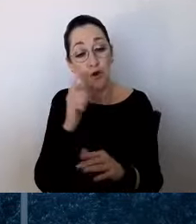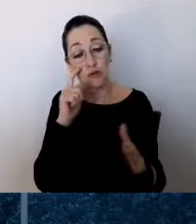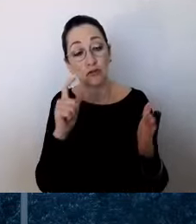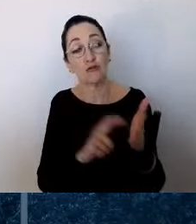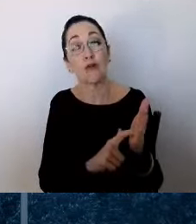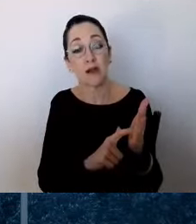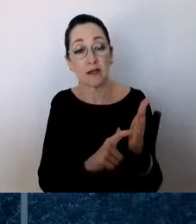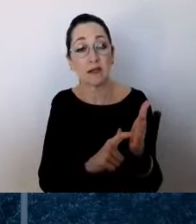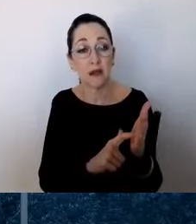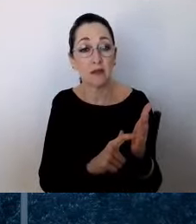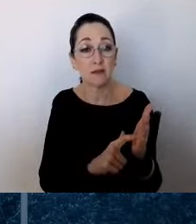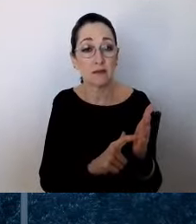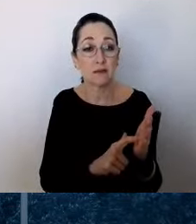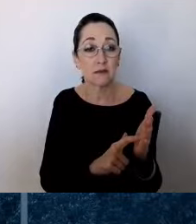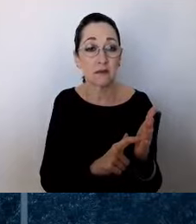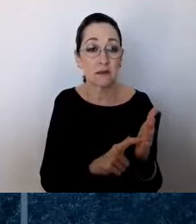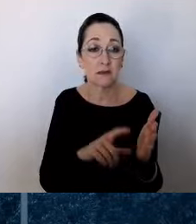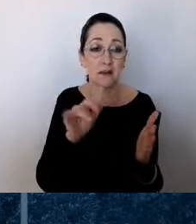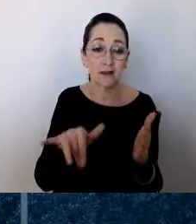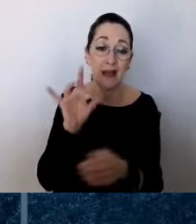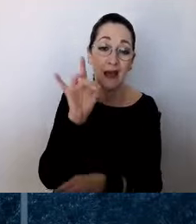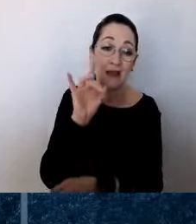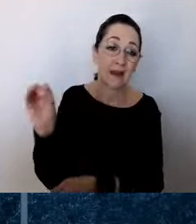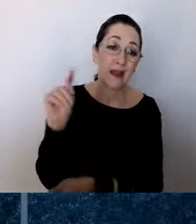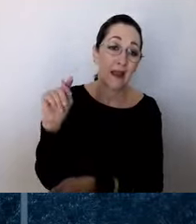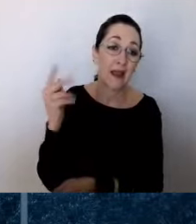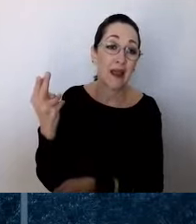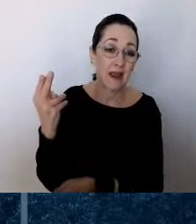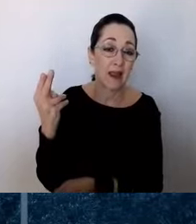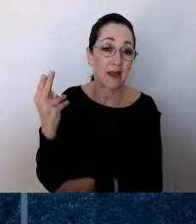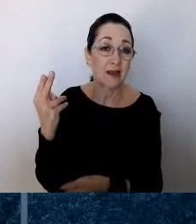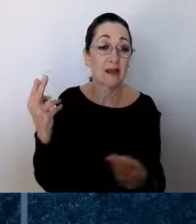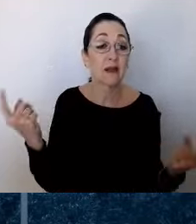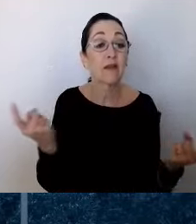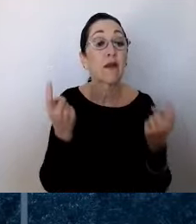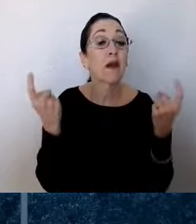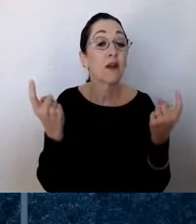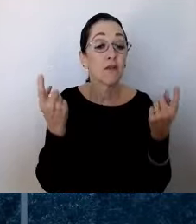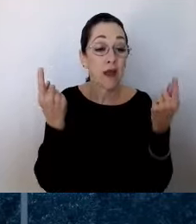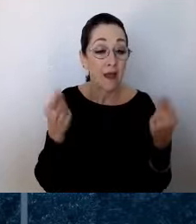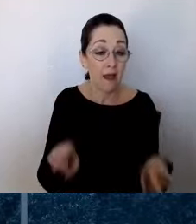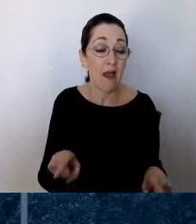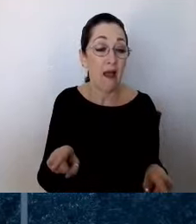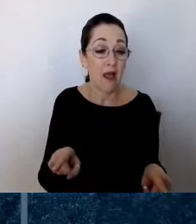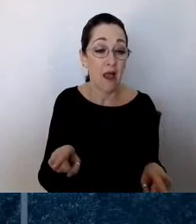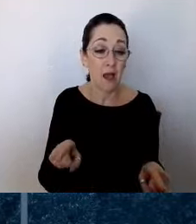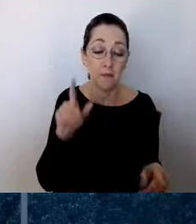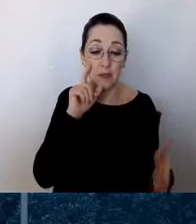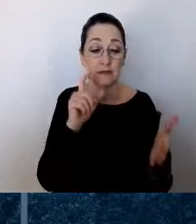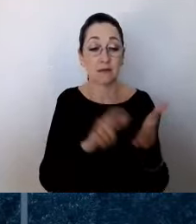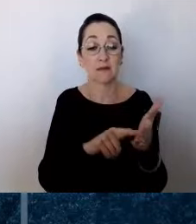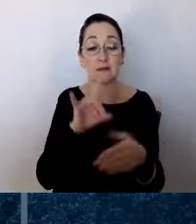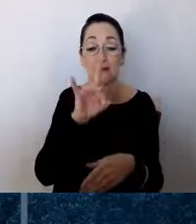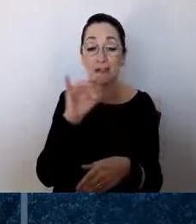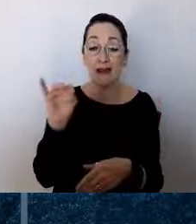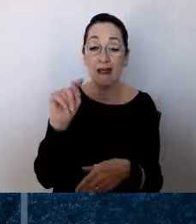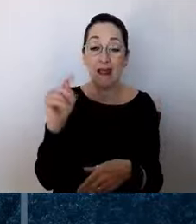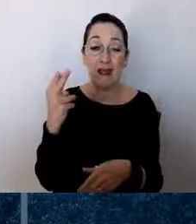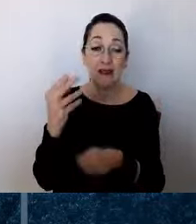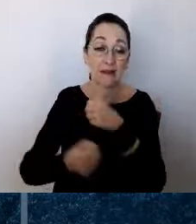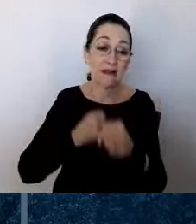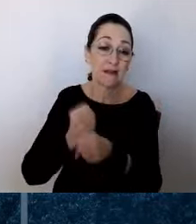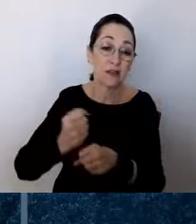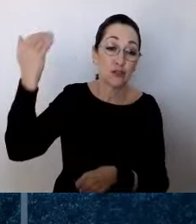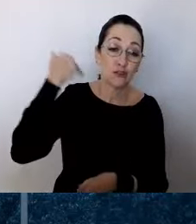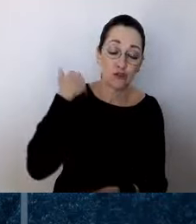as we close out the 80th anniversary of Pearl Harbor, so many Americans who gave their lives